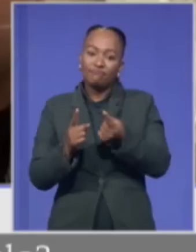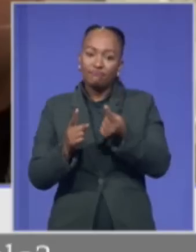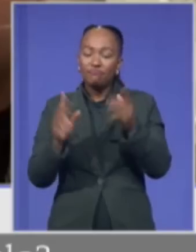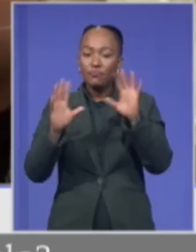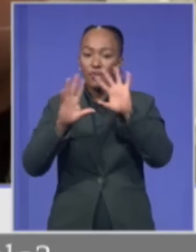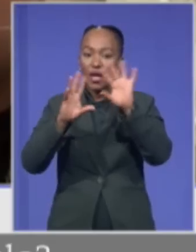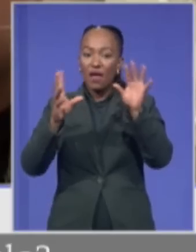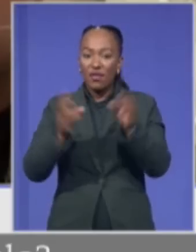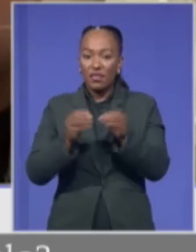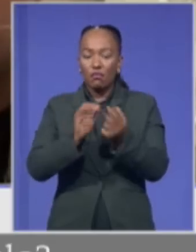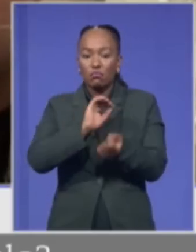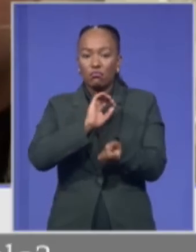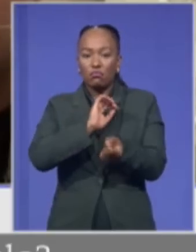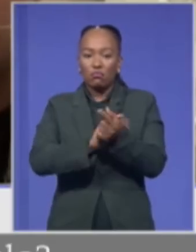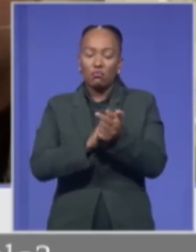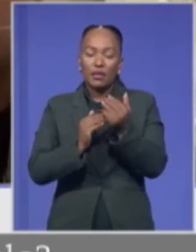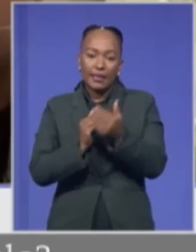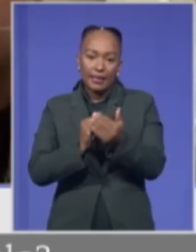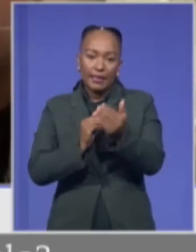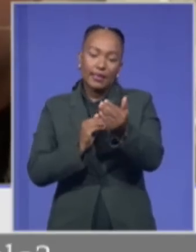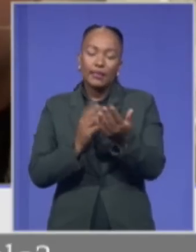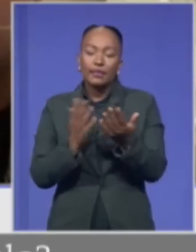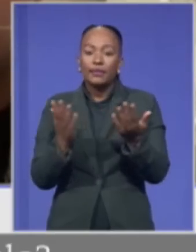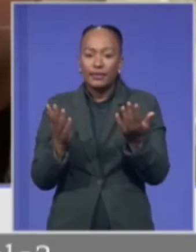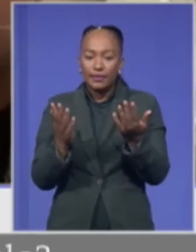sepetseng ka ona ke ka mokgwa bo sa emelwa gore